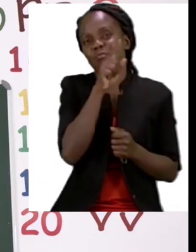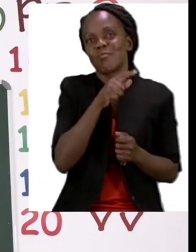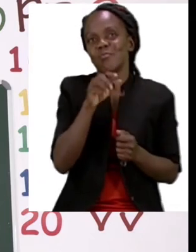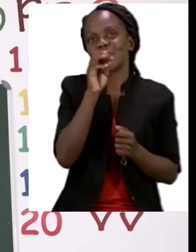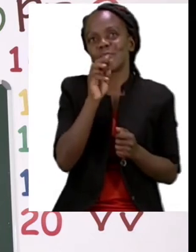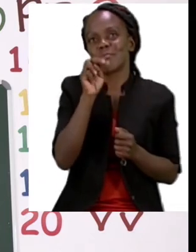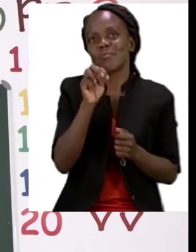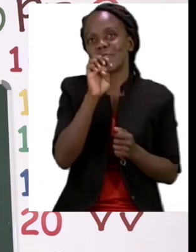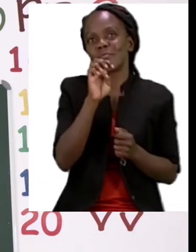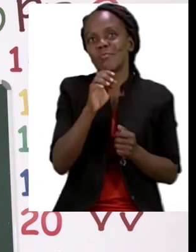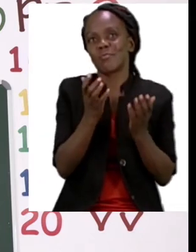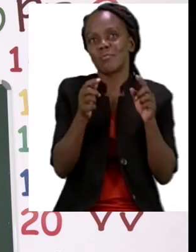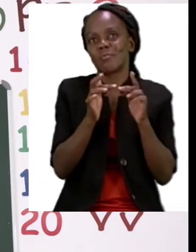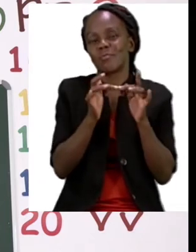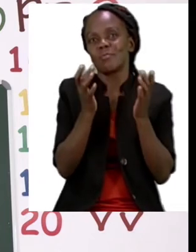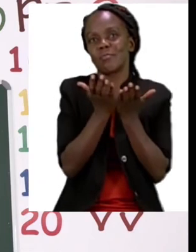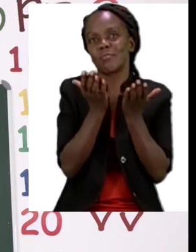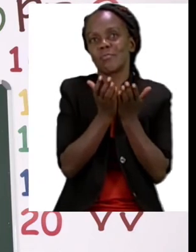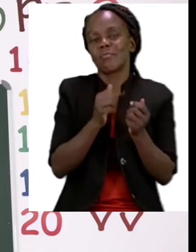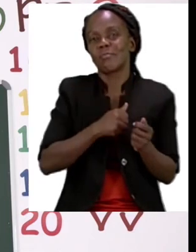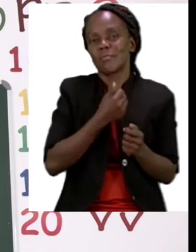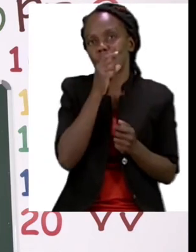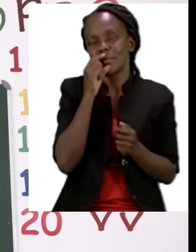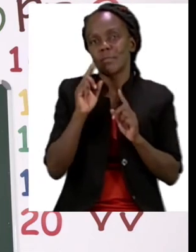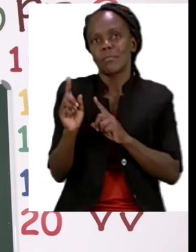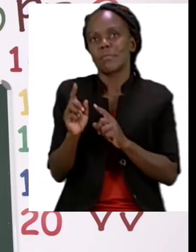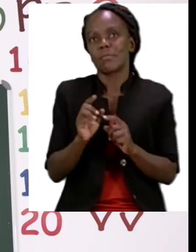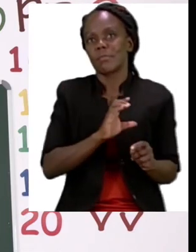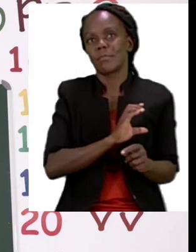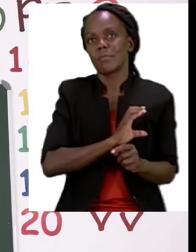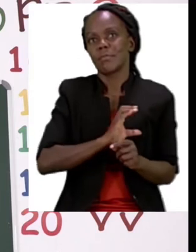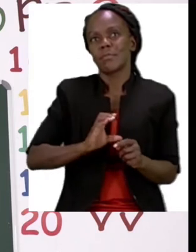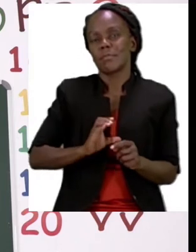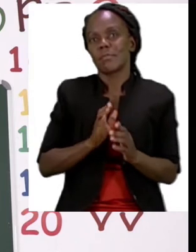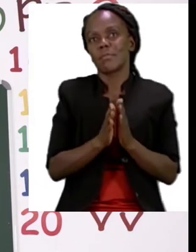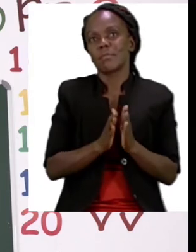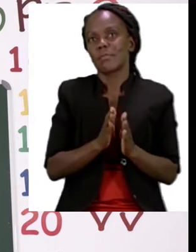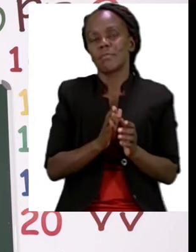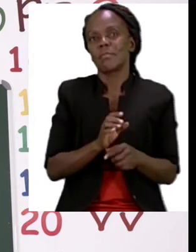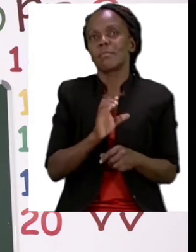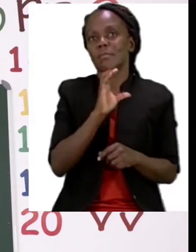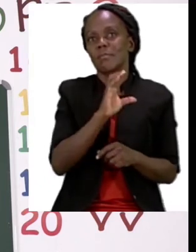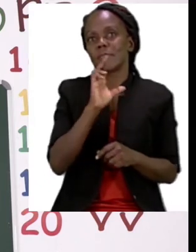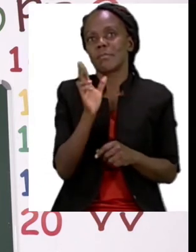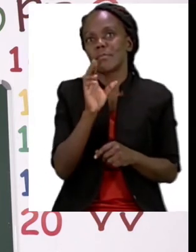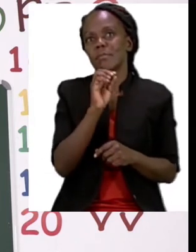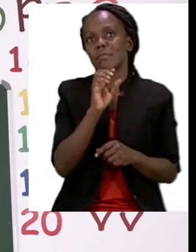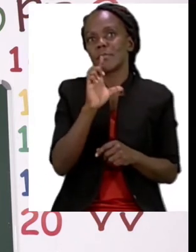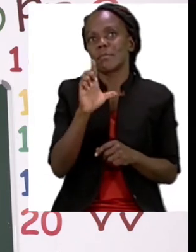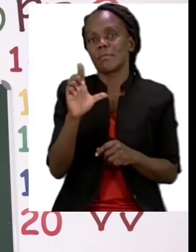To My Zone Online School. My name is Teacher Mutsa, and thank you so much for joining me